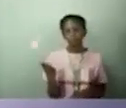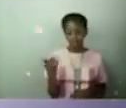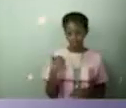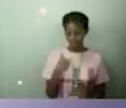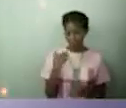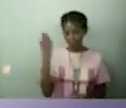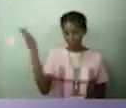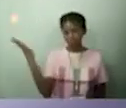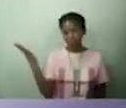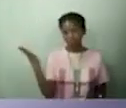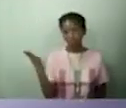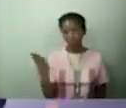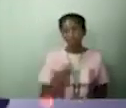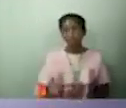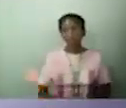them.